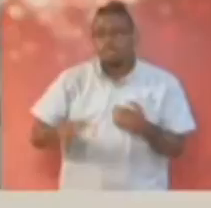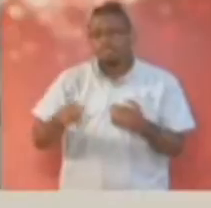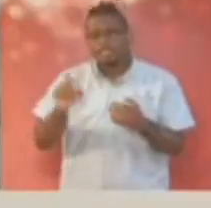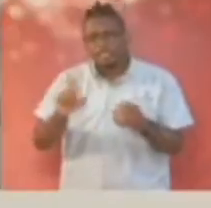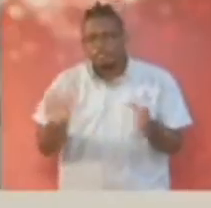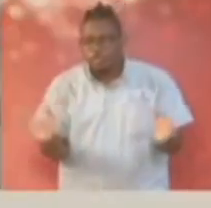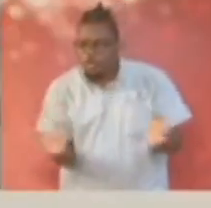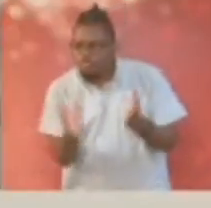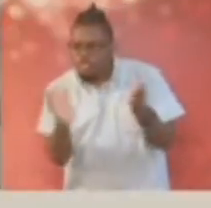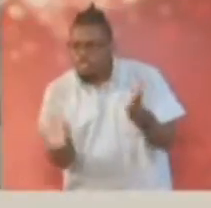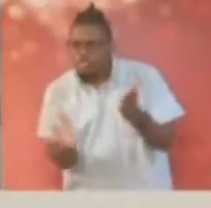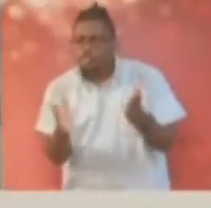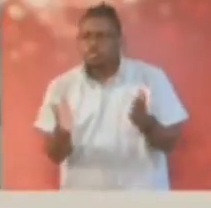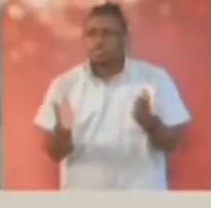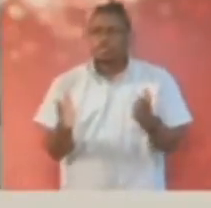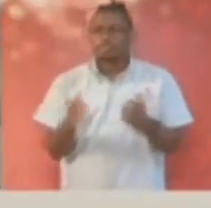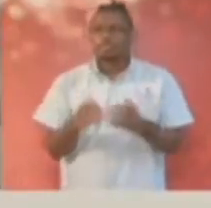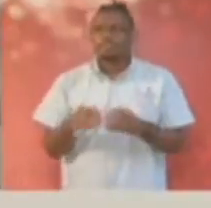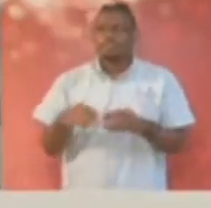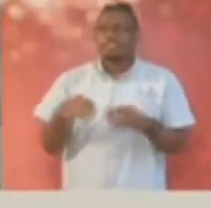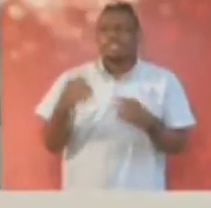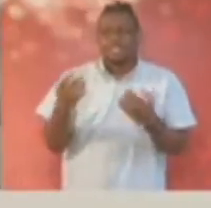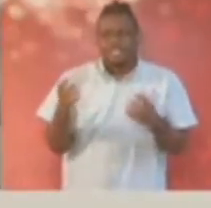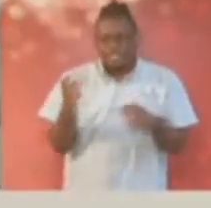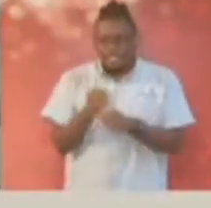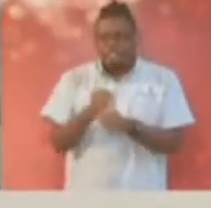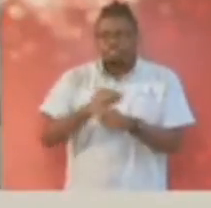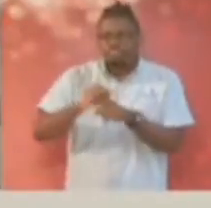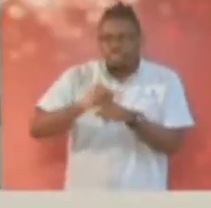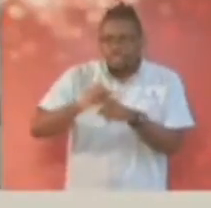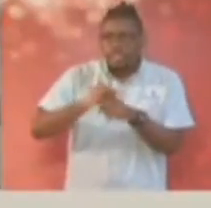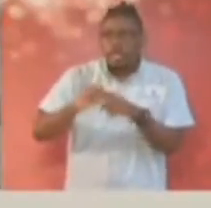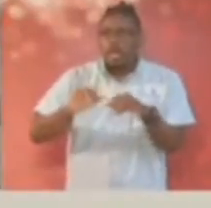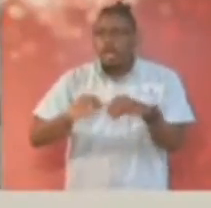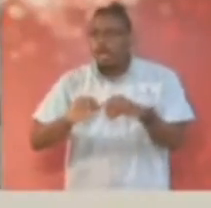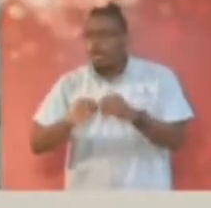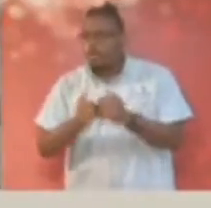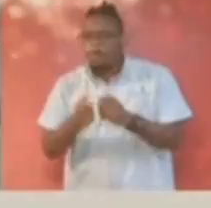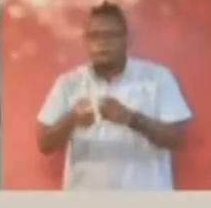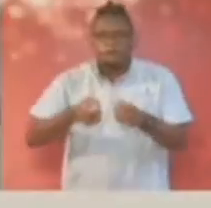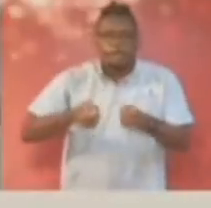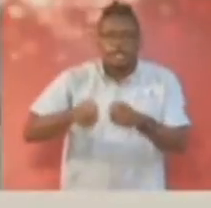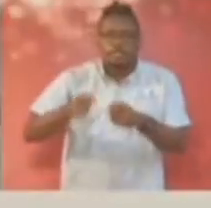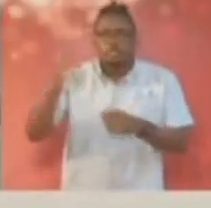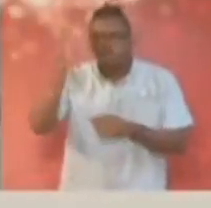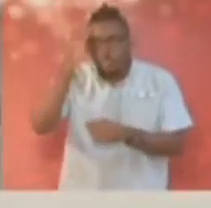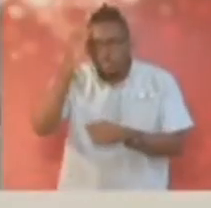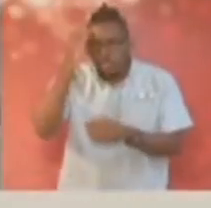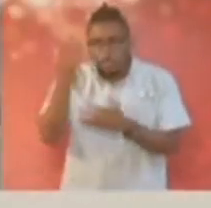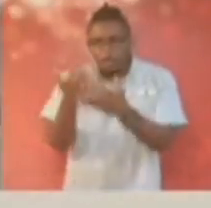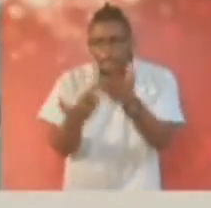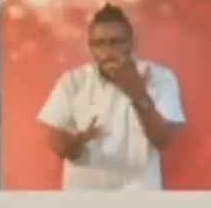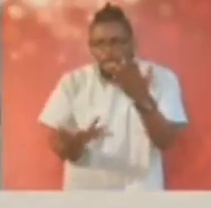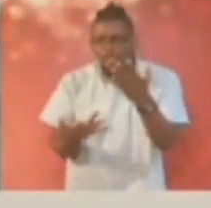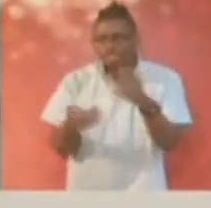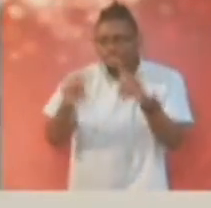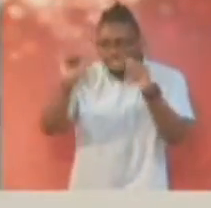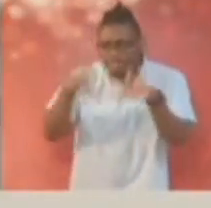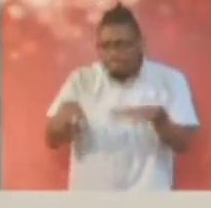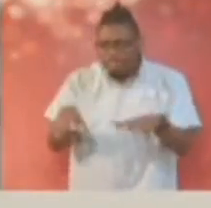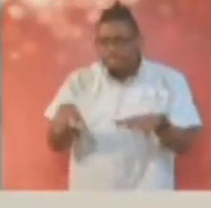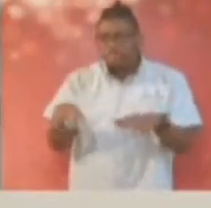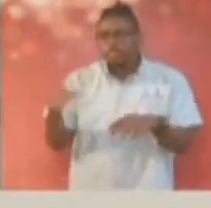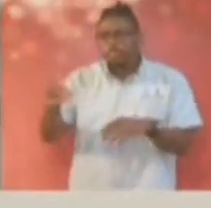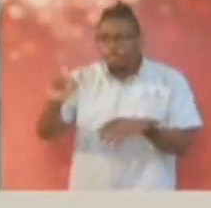more information, be trained on how to manage yourself at home and how to know your numbers, and also how to mention your numbers. So